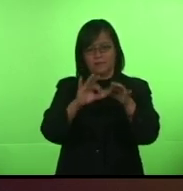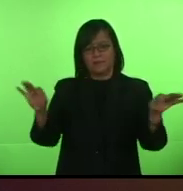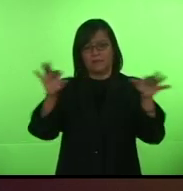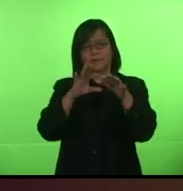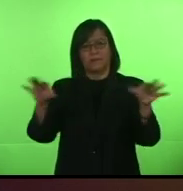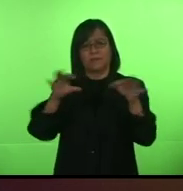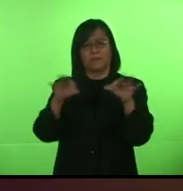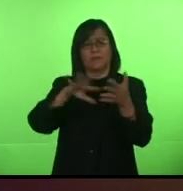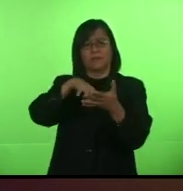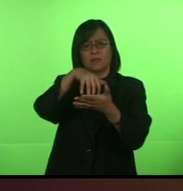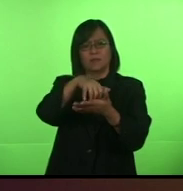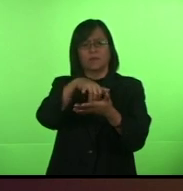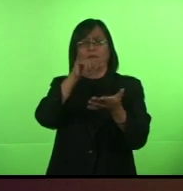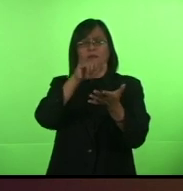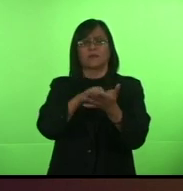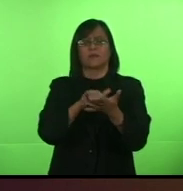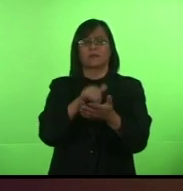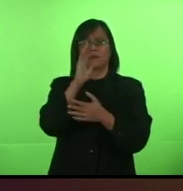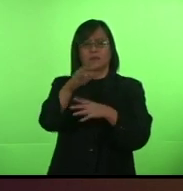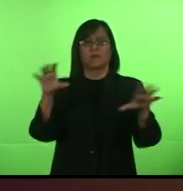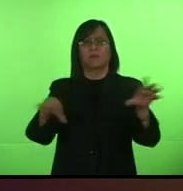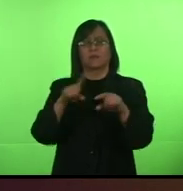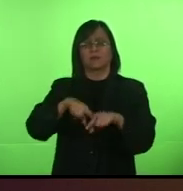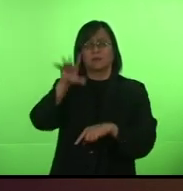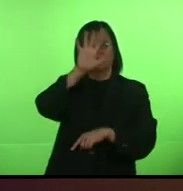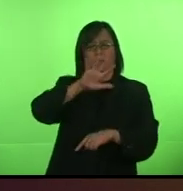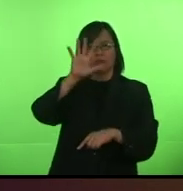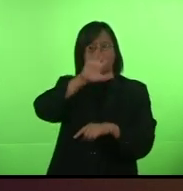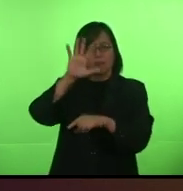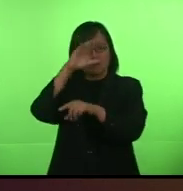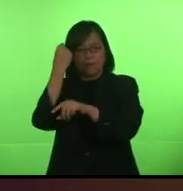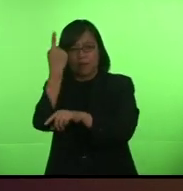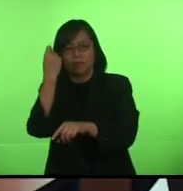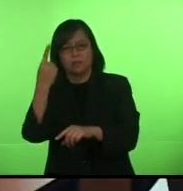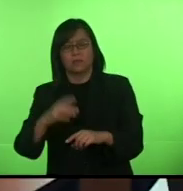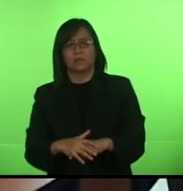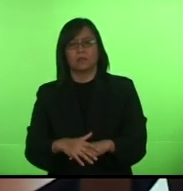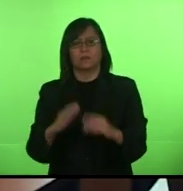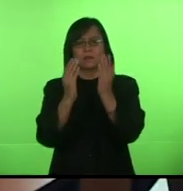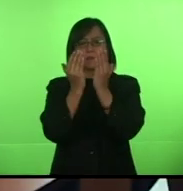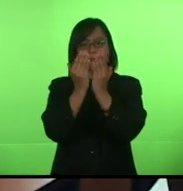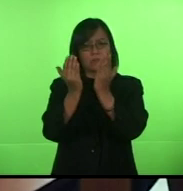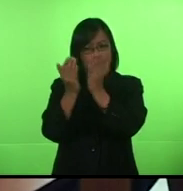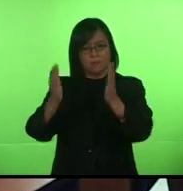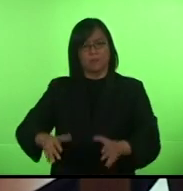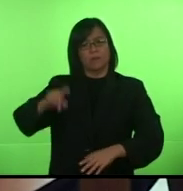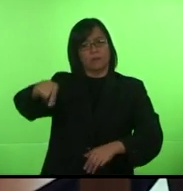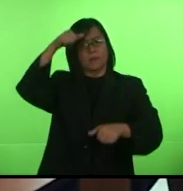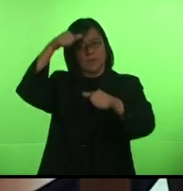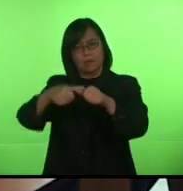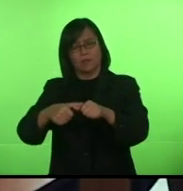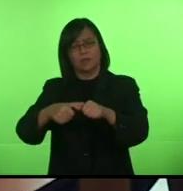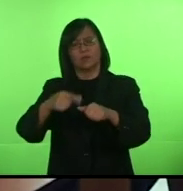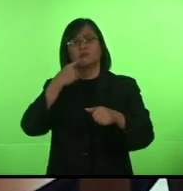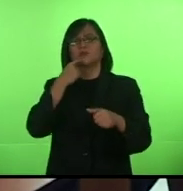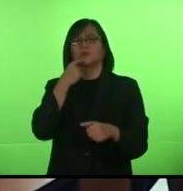impede understanding. So students, you must always remember, you write for a